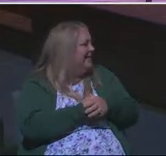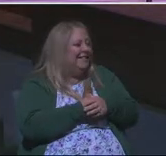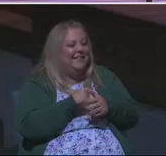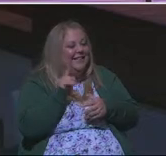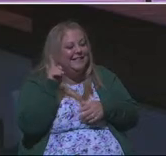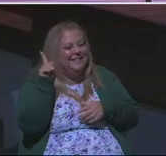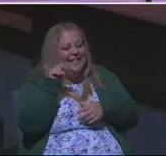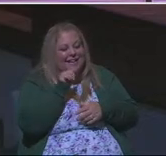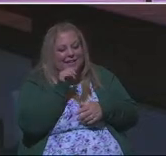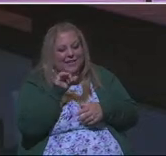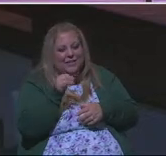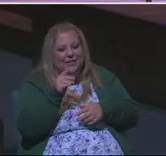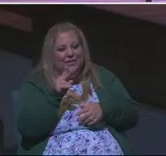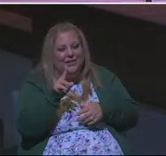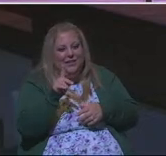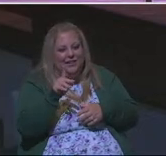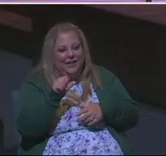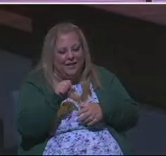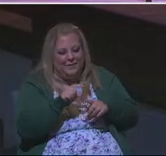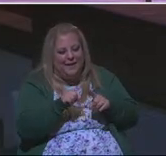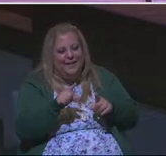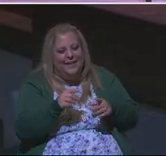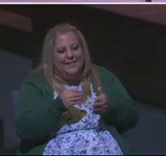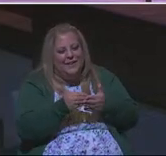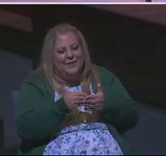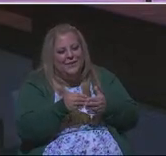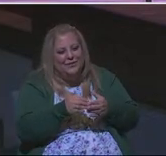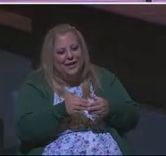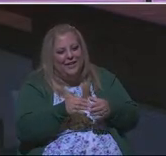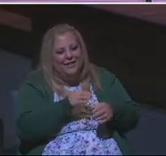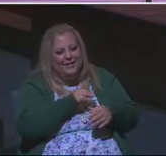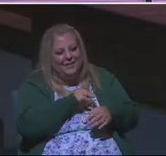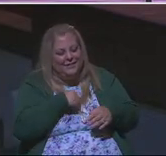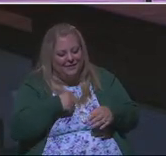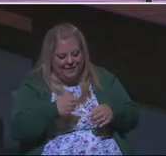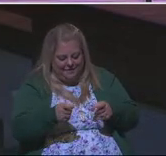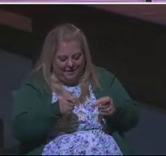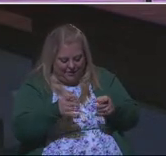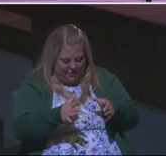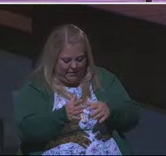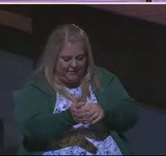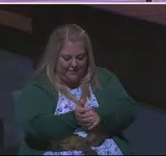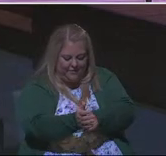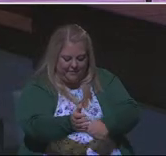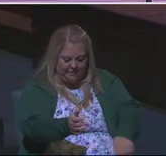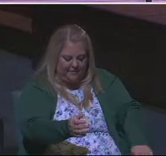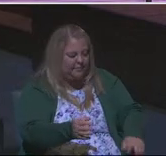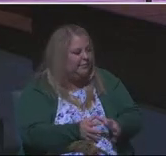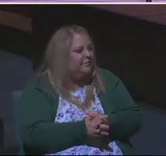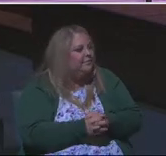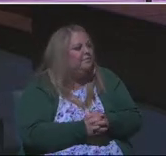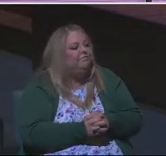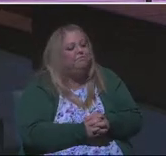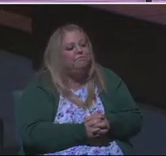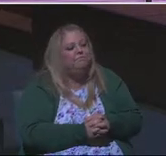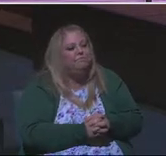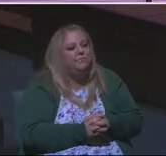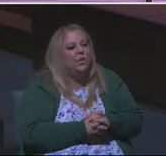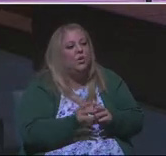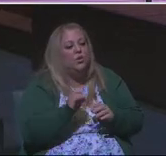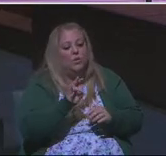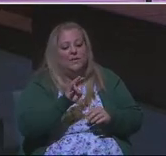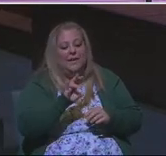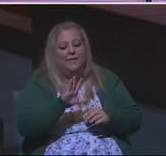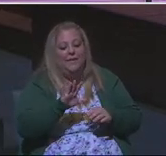Judas, but he is our treasurer. But anyway, so, and she just told him, you're a sinner. Way to go. So 75